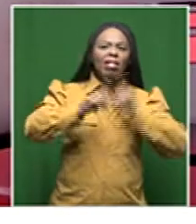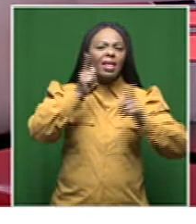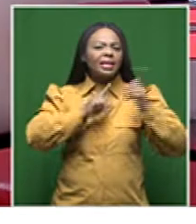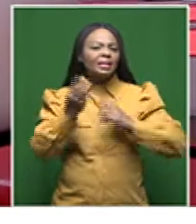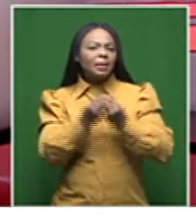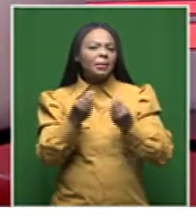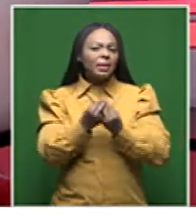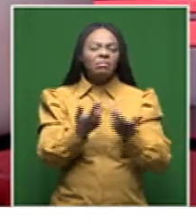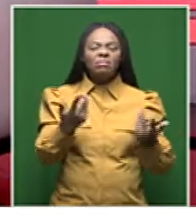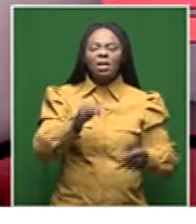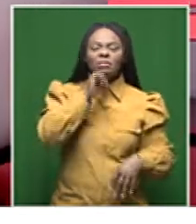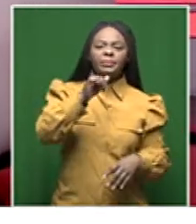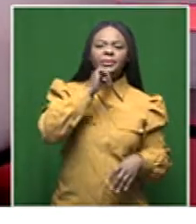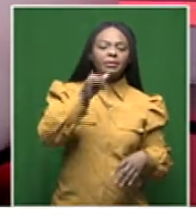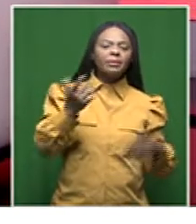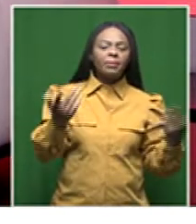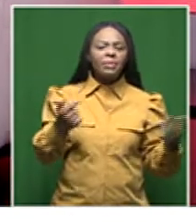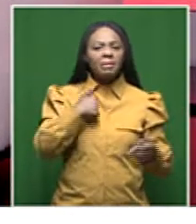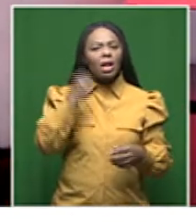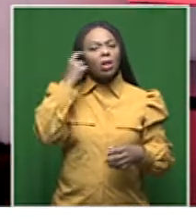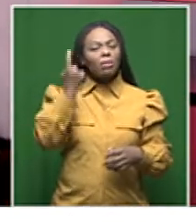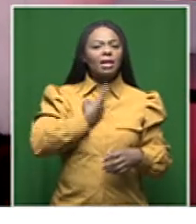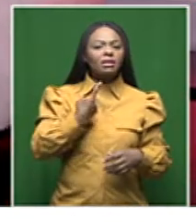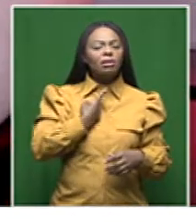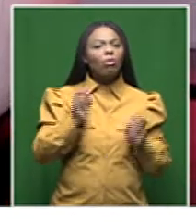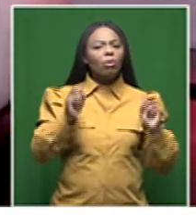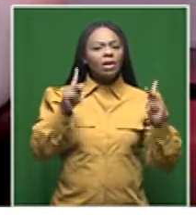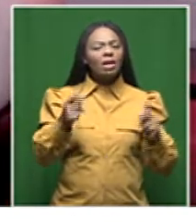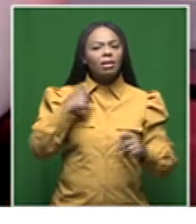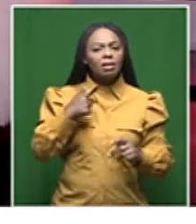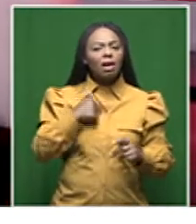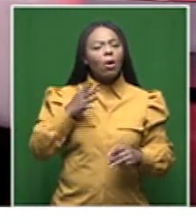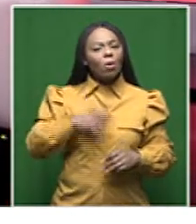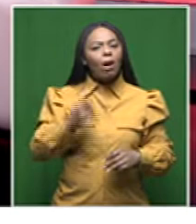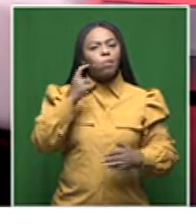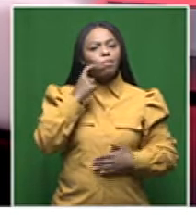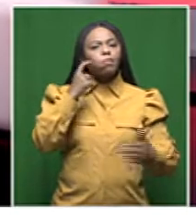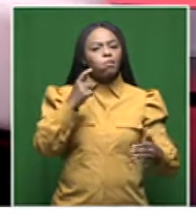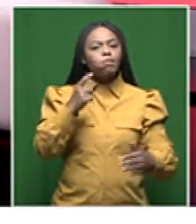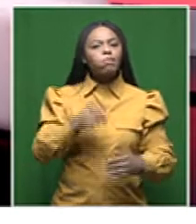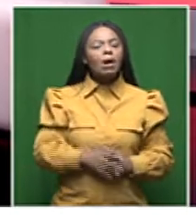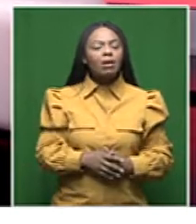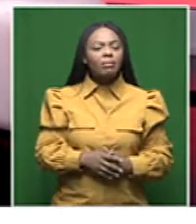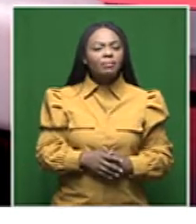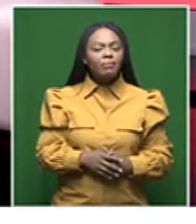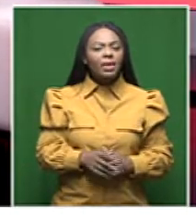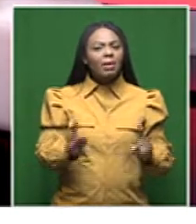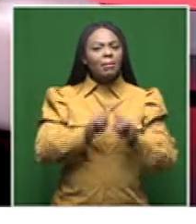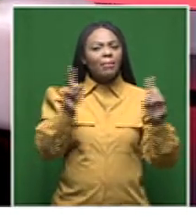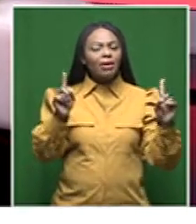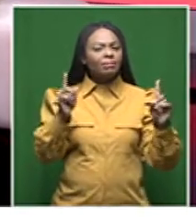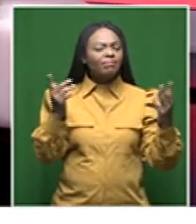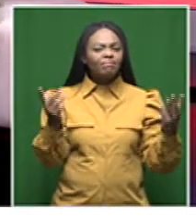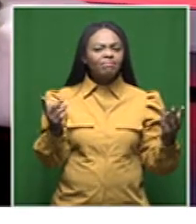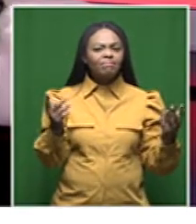or I thought to myself, I wanted to fall pregnant, but we were